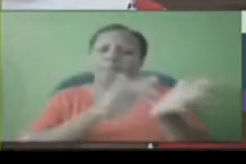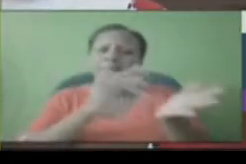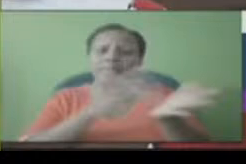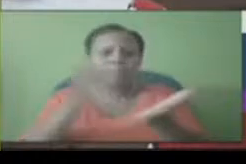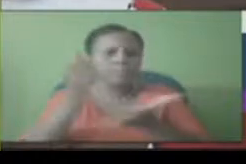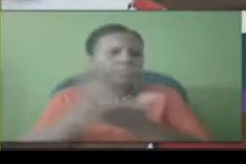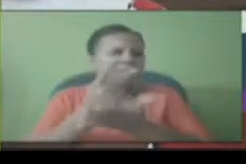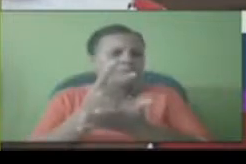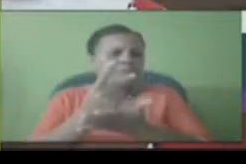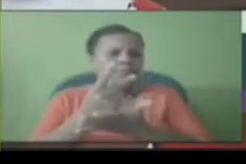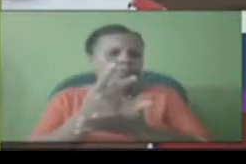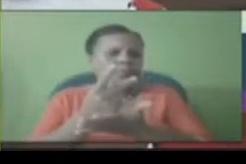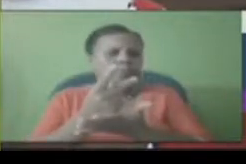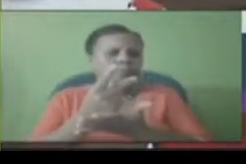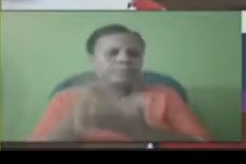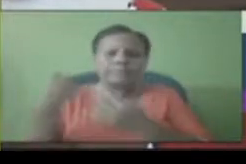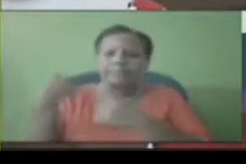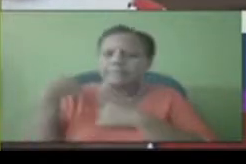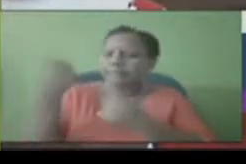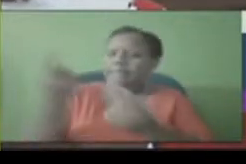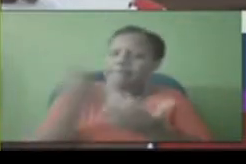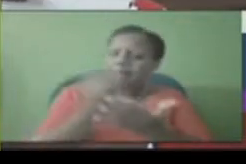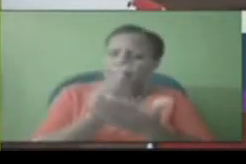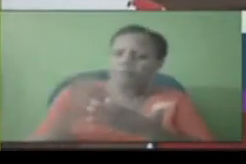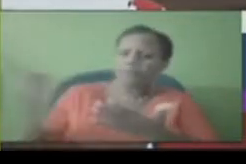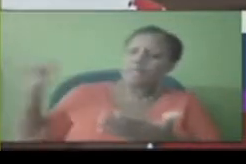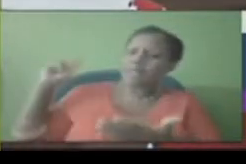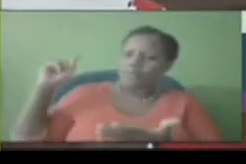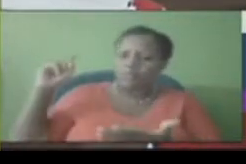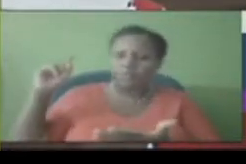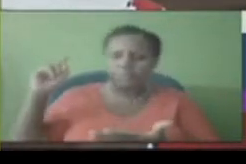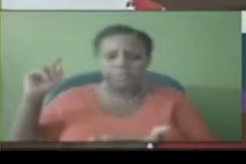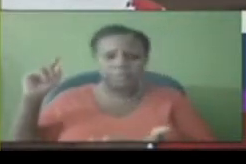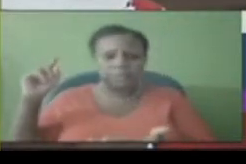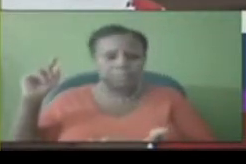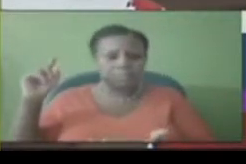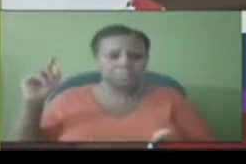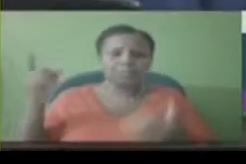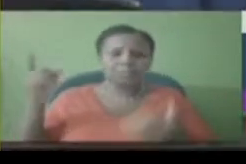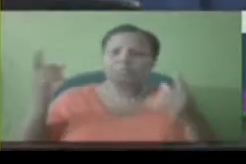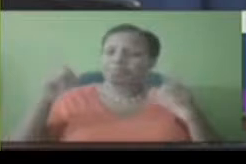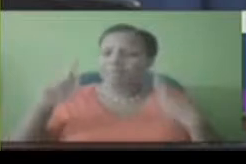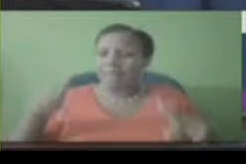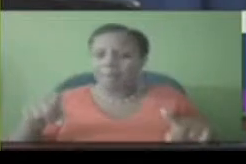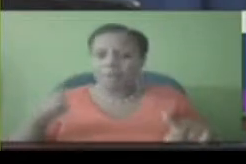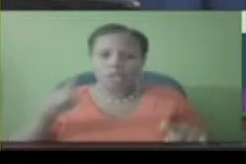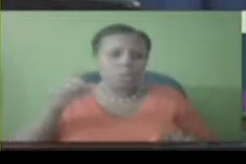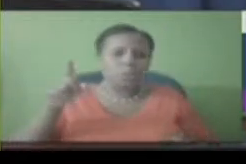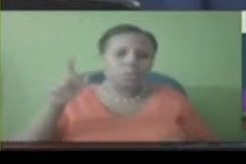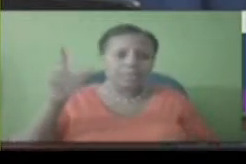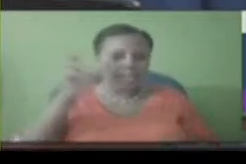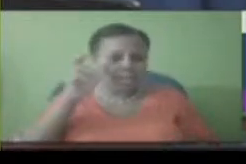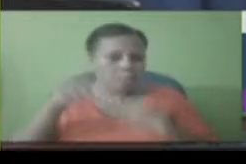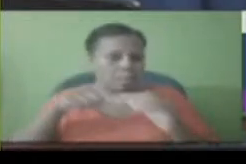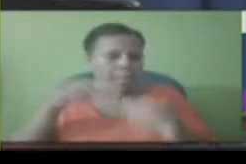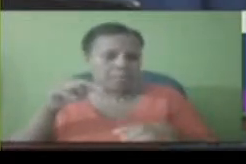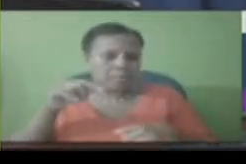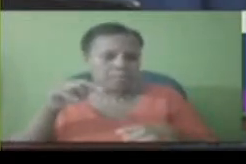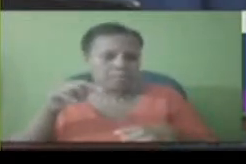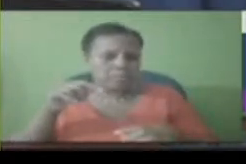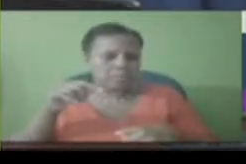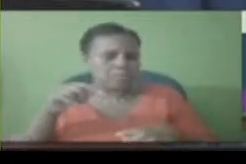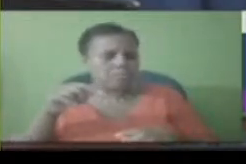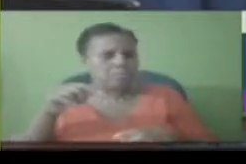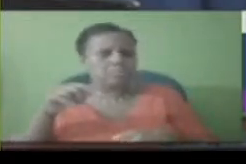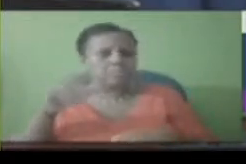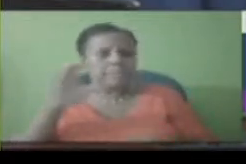Yes. Did any of that come before you? Yes, so as the Chief Medical Officer indicated, once